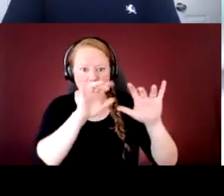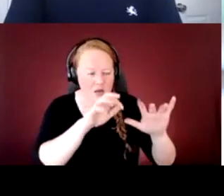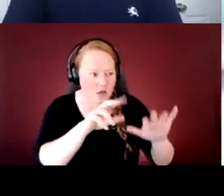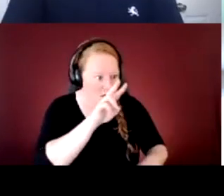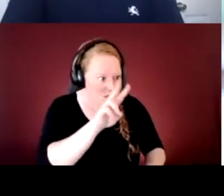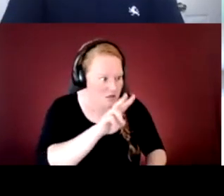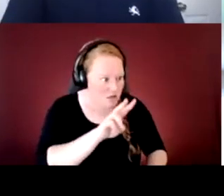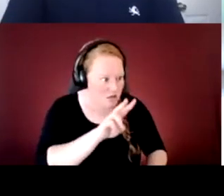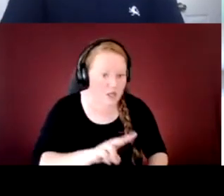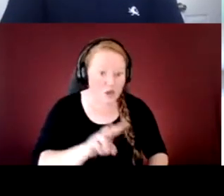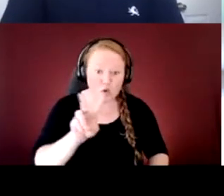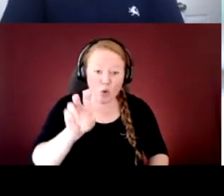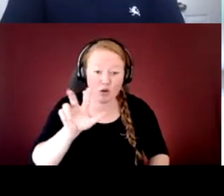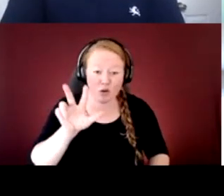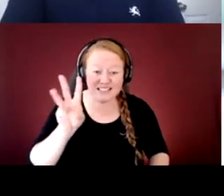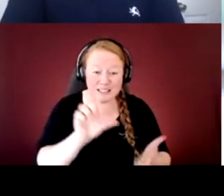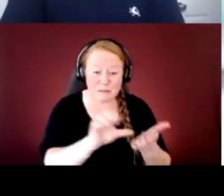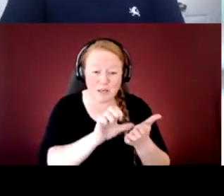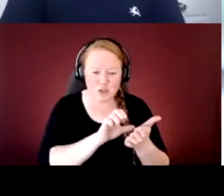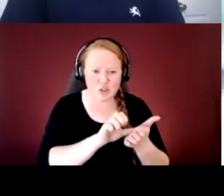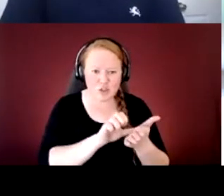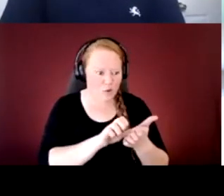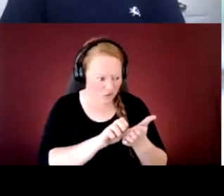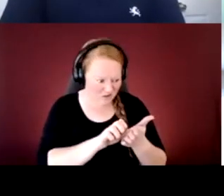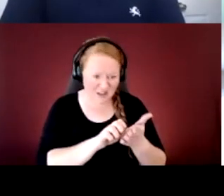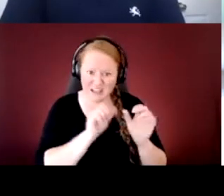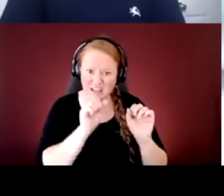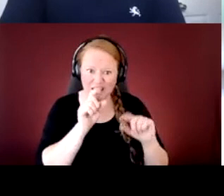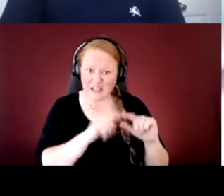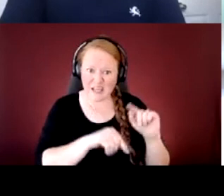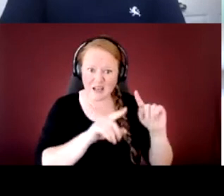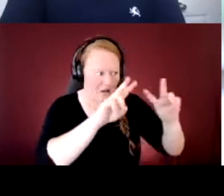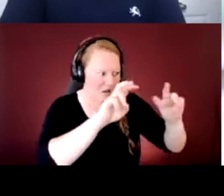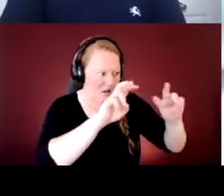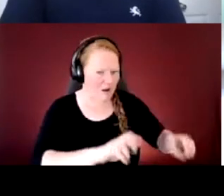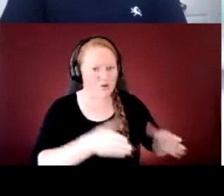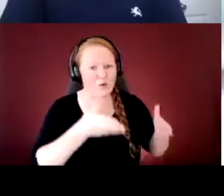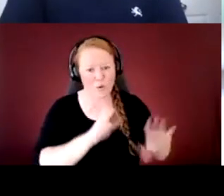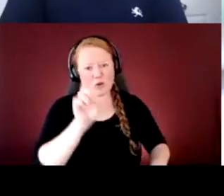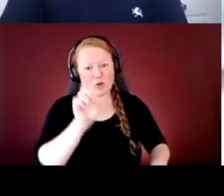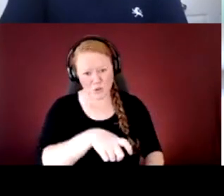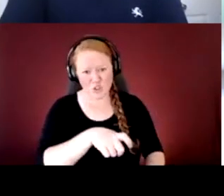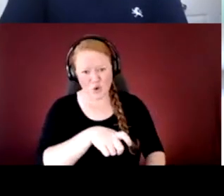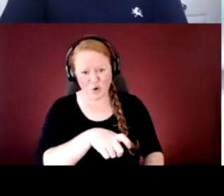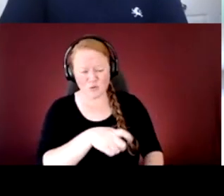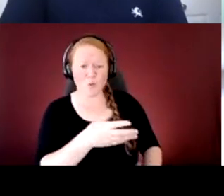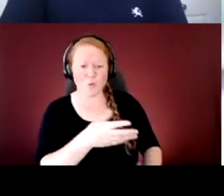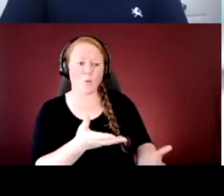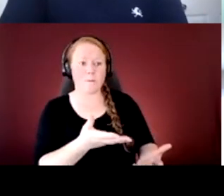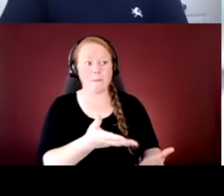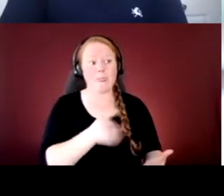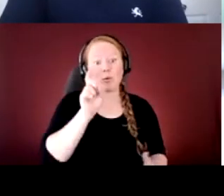And so not only to enable us to actually analyze it in the way that it deserves, but also to improve